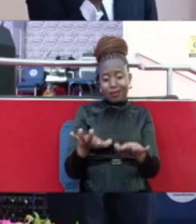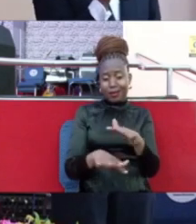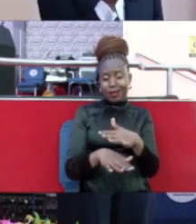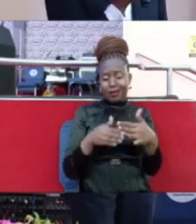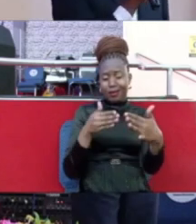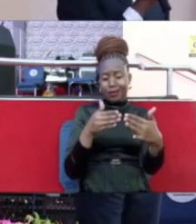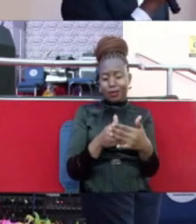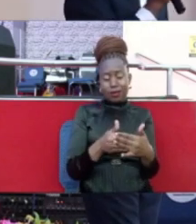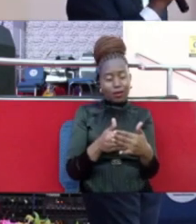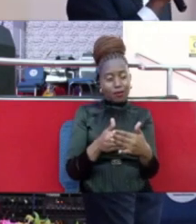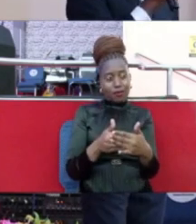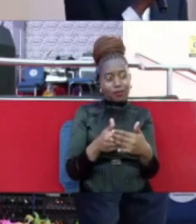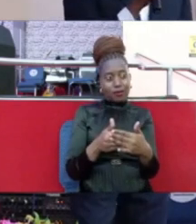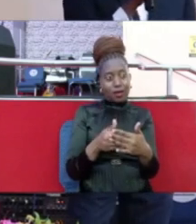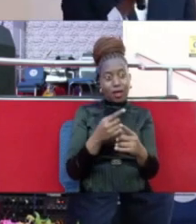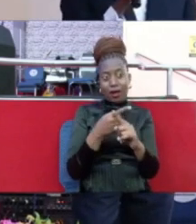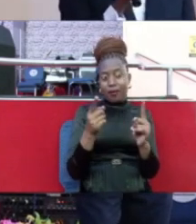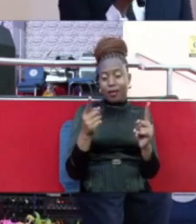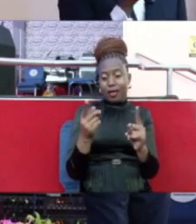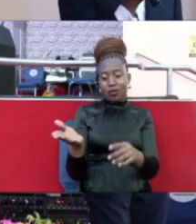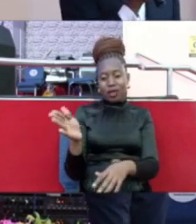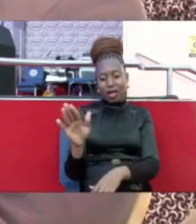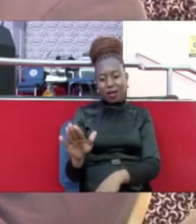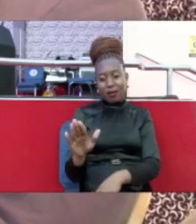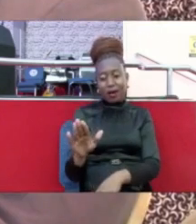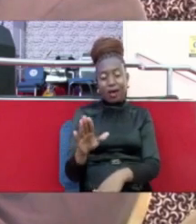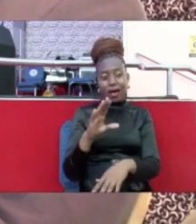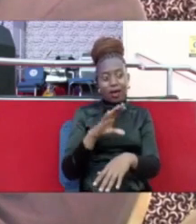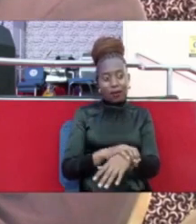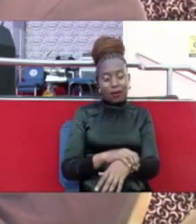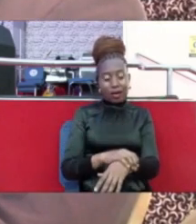But we came back and found that the Messiah were in a great